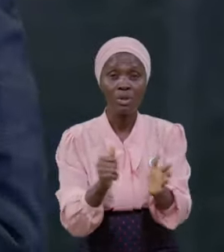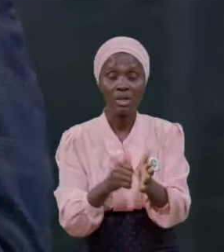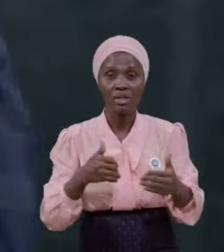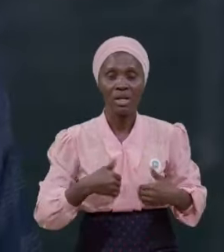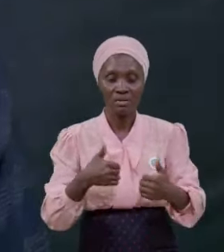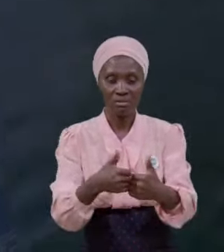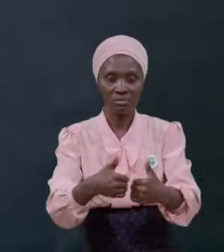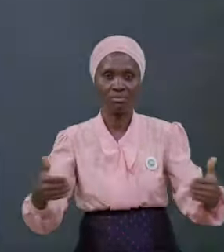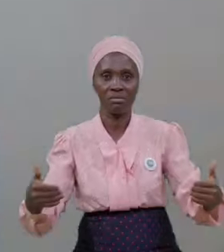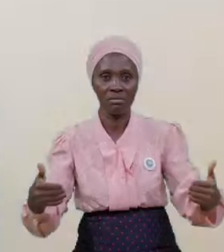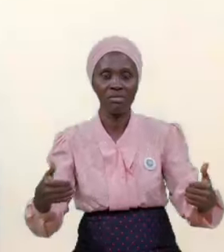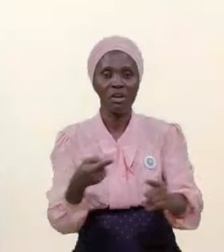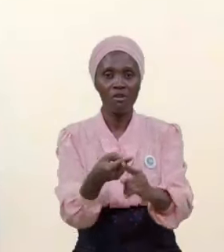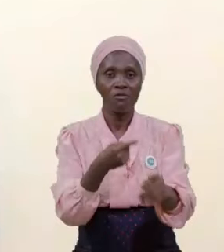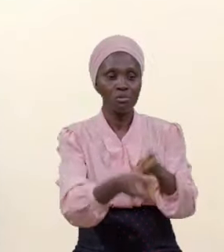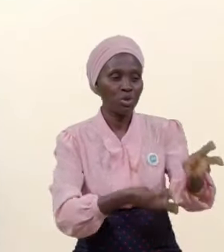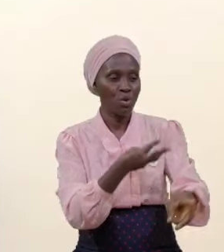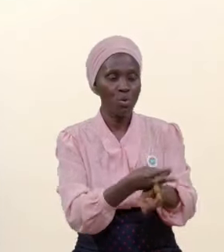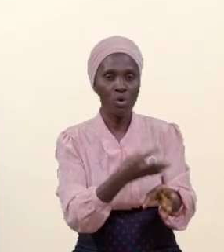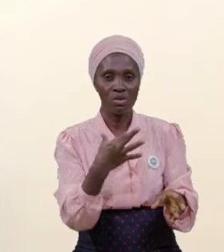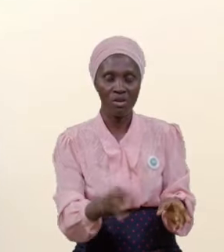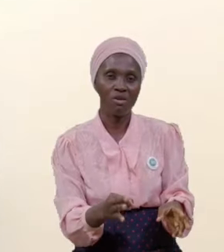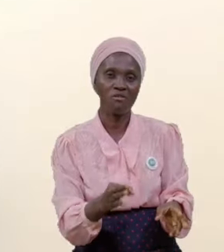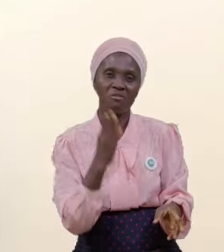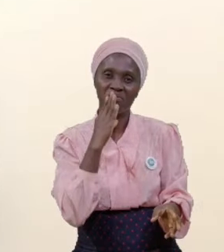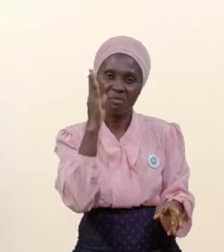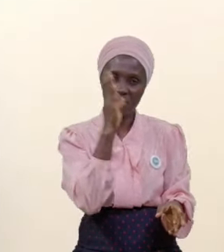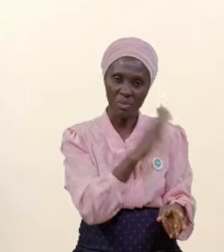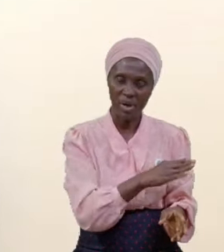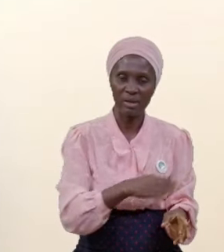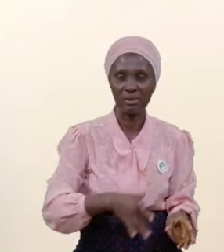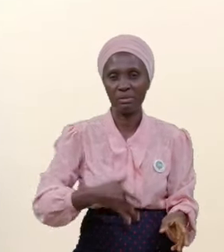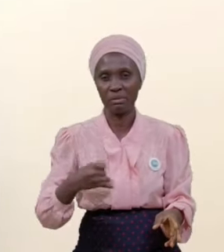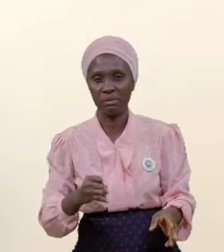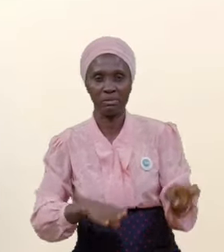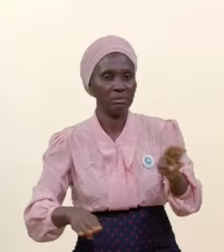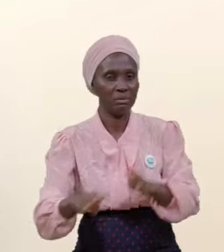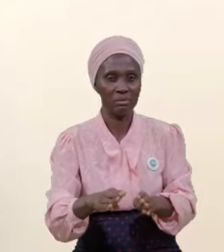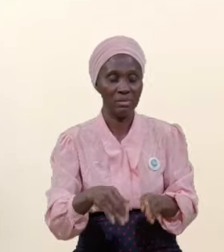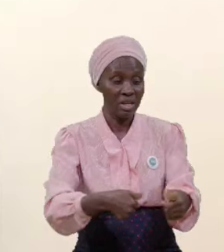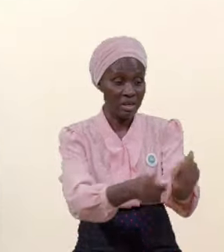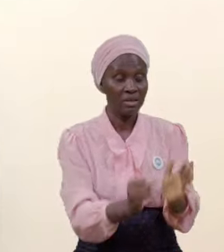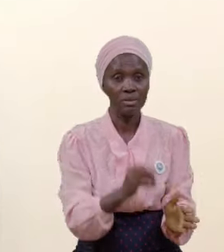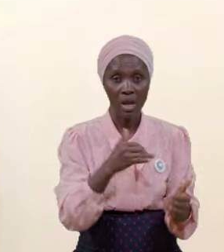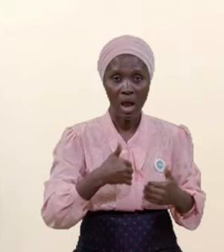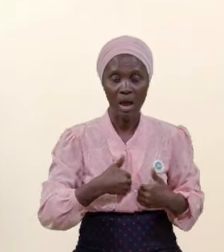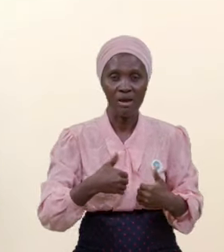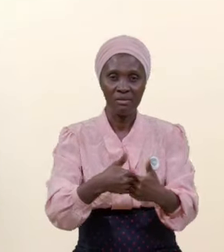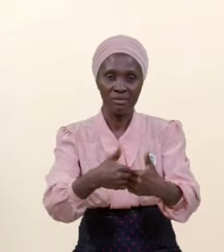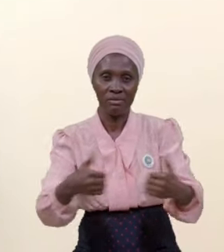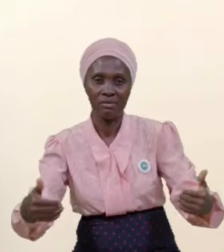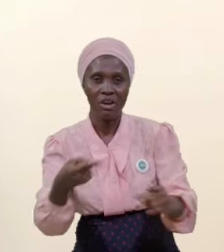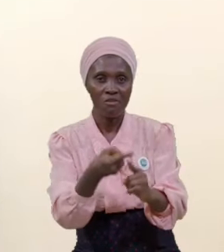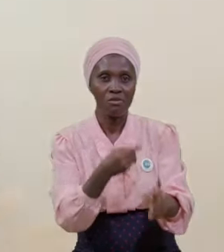Disciples, they have departed from the world or sensuality, because it says, be